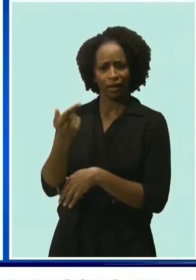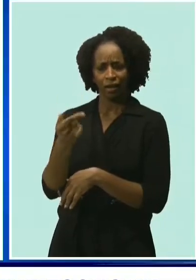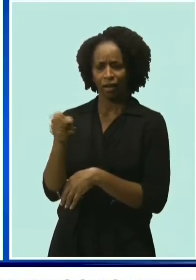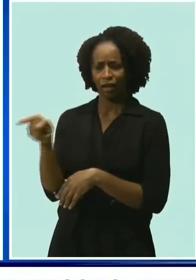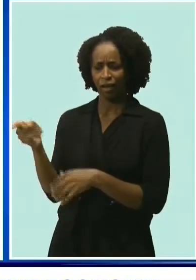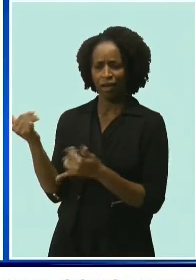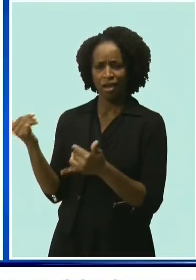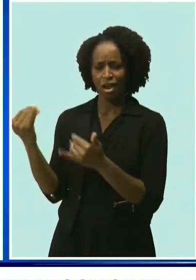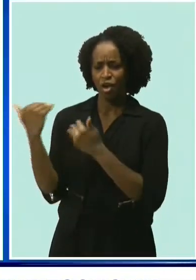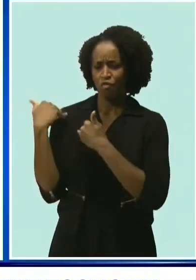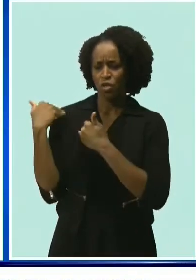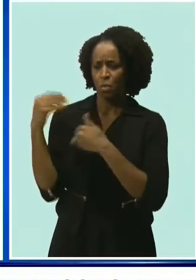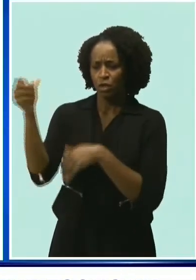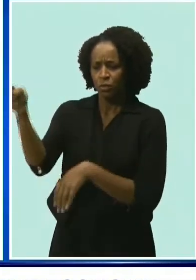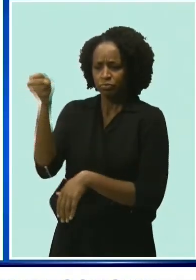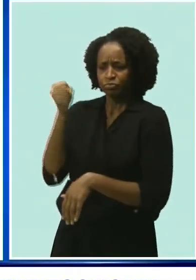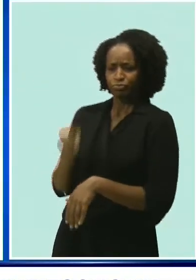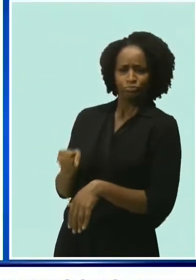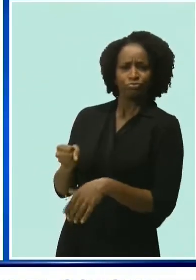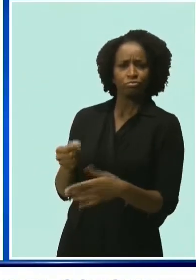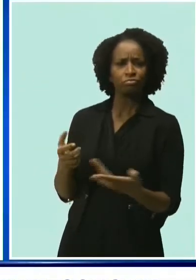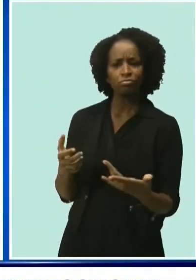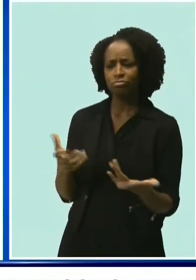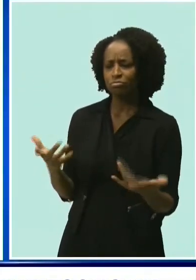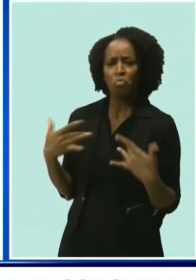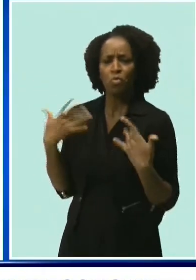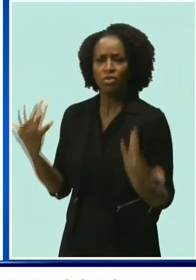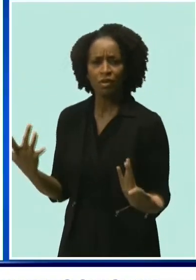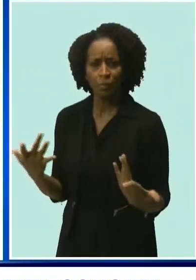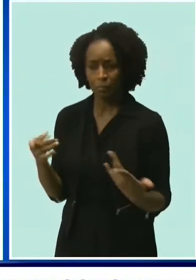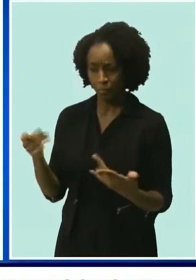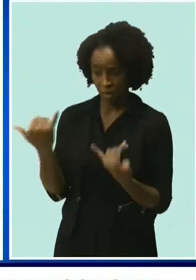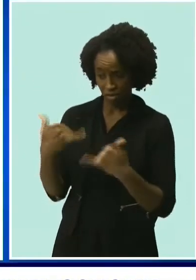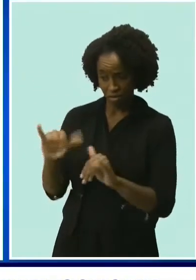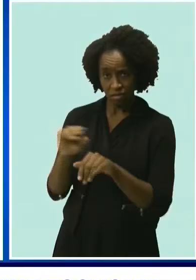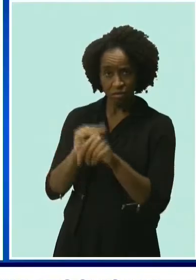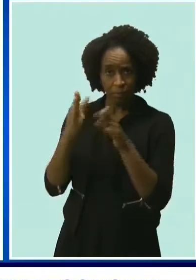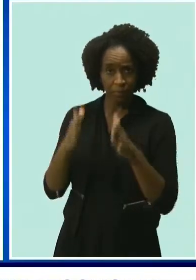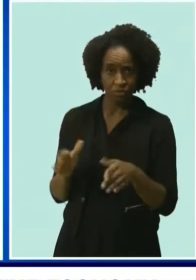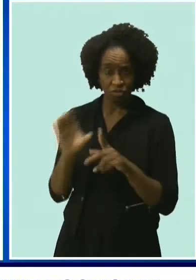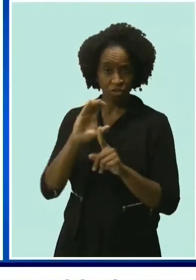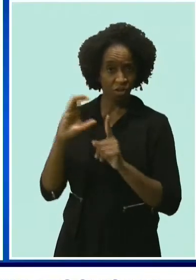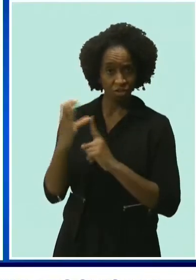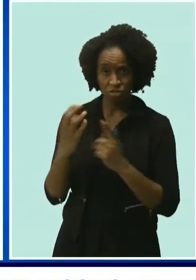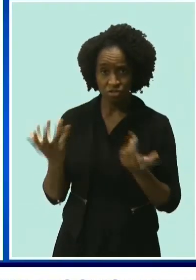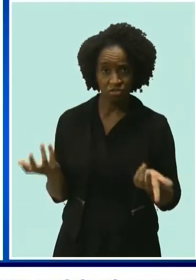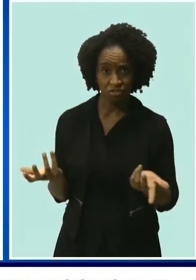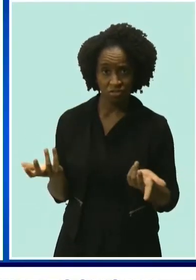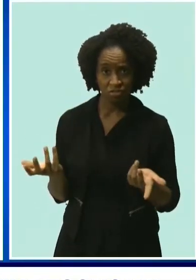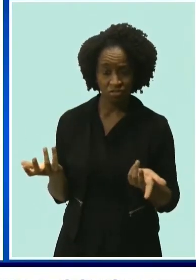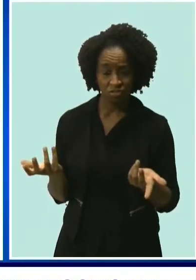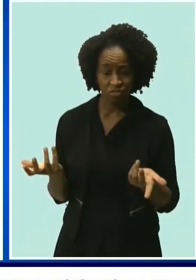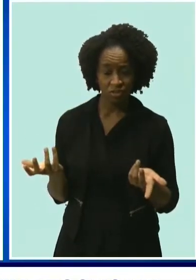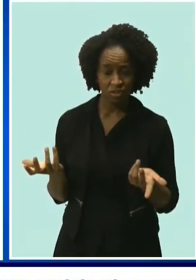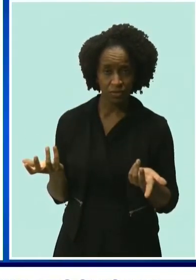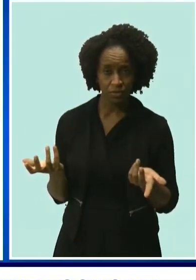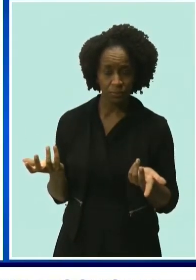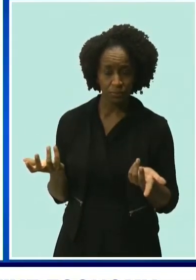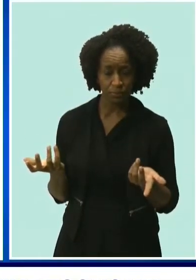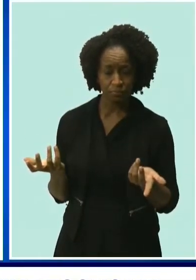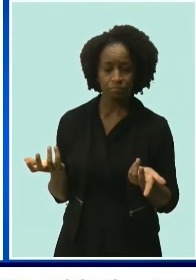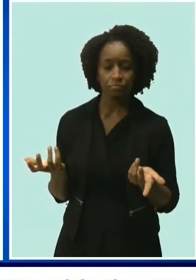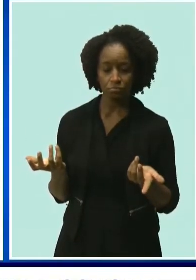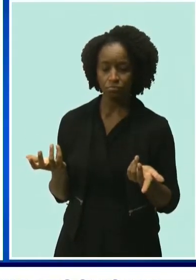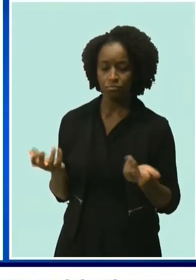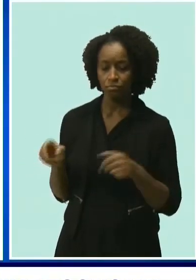still Minister of Culture? The cultural ministry thus far has not given a vision